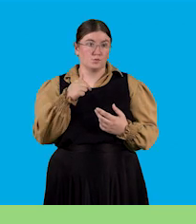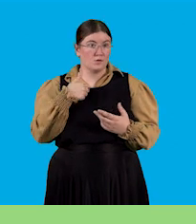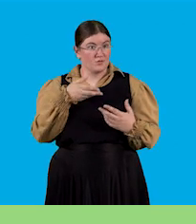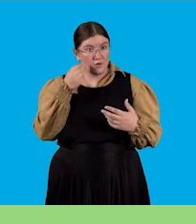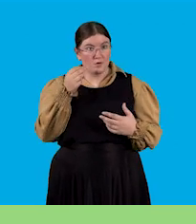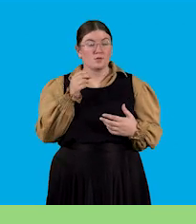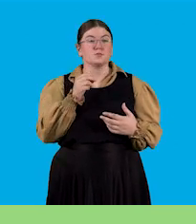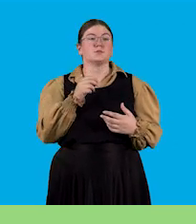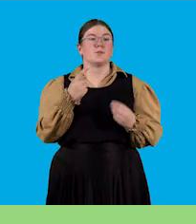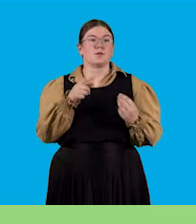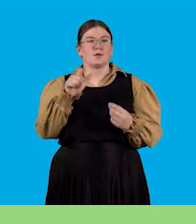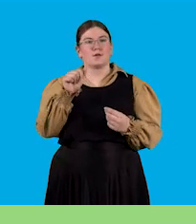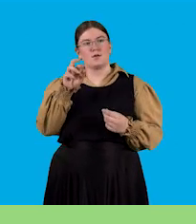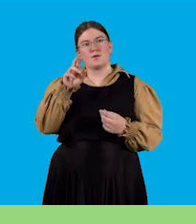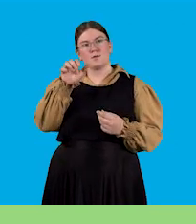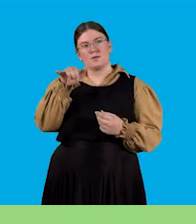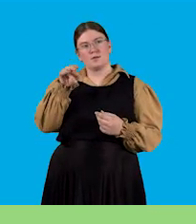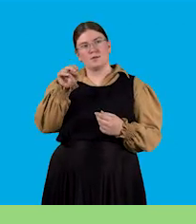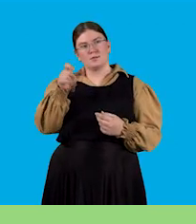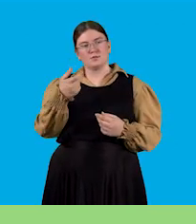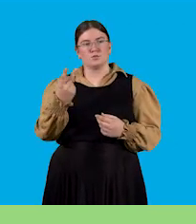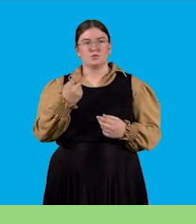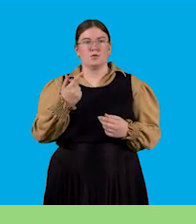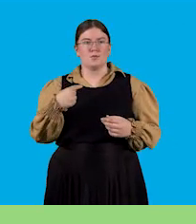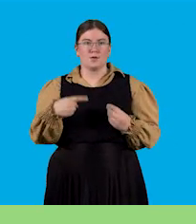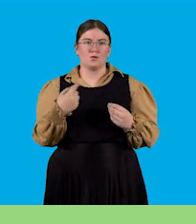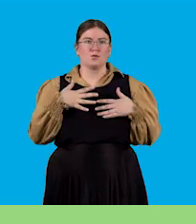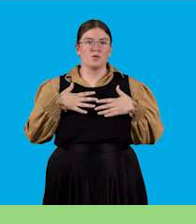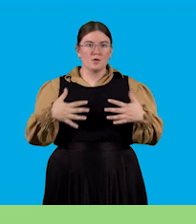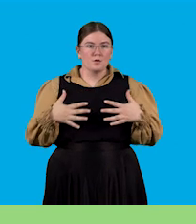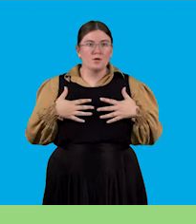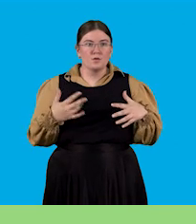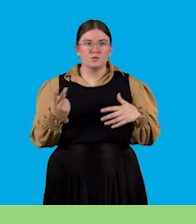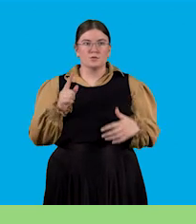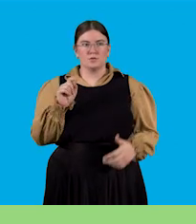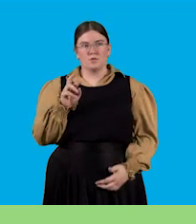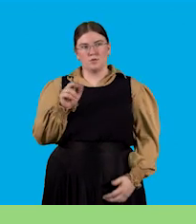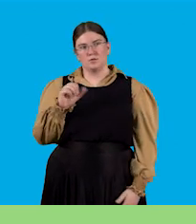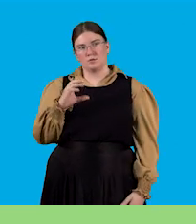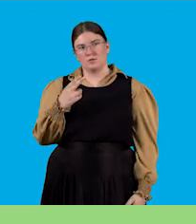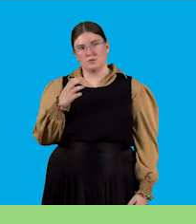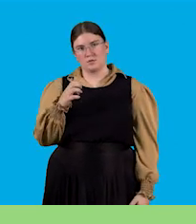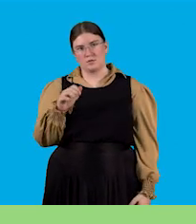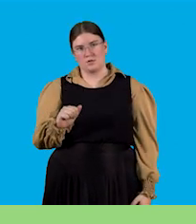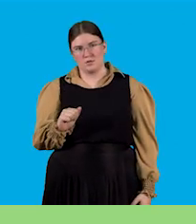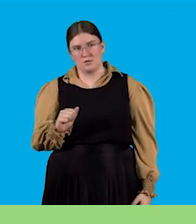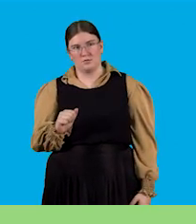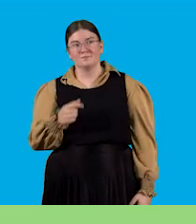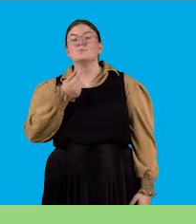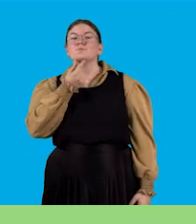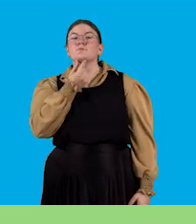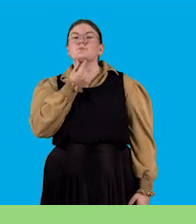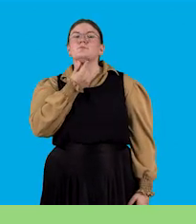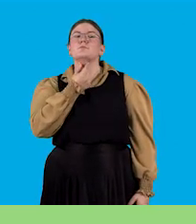learned about the larynx, we learned about respiration, and we learned about the trachea, which is a